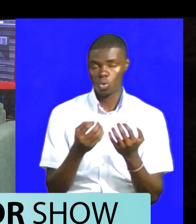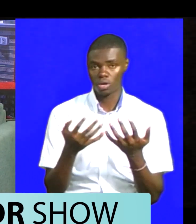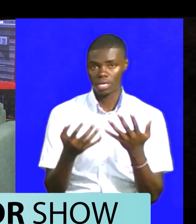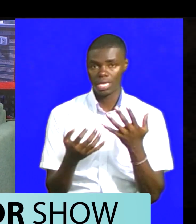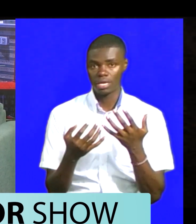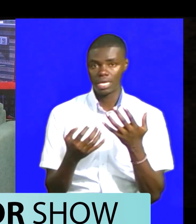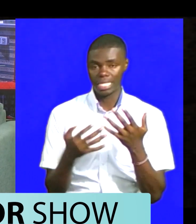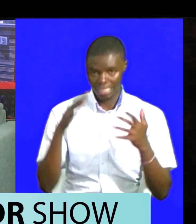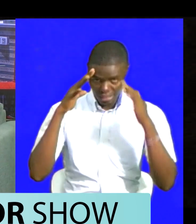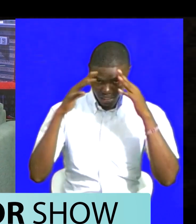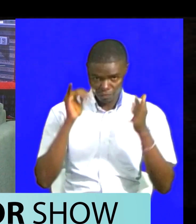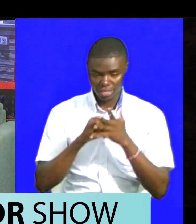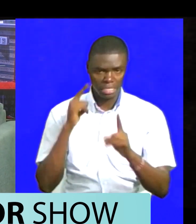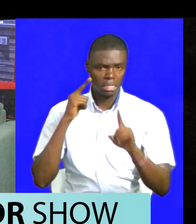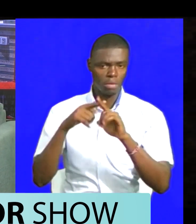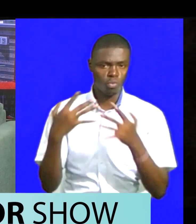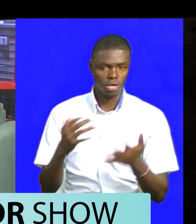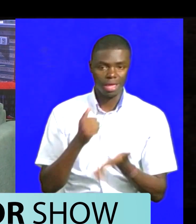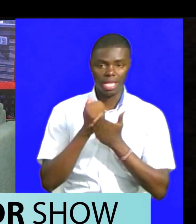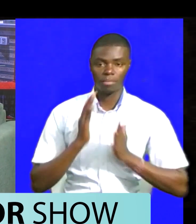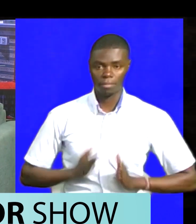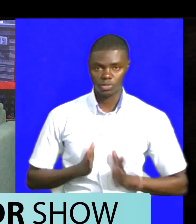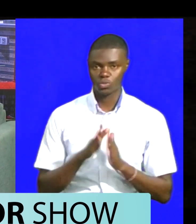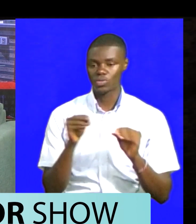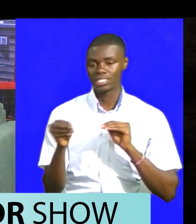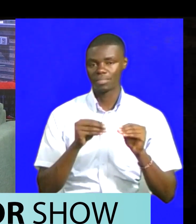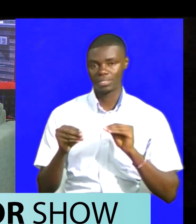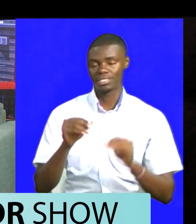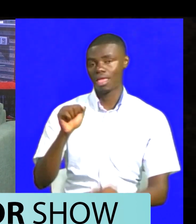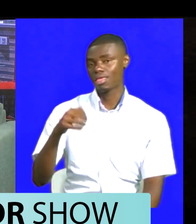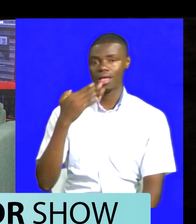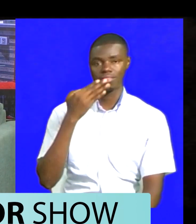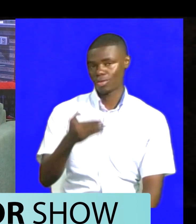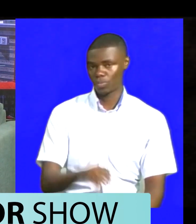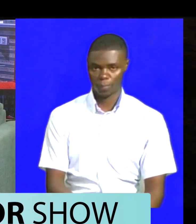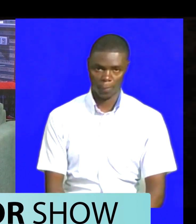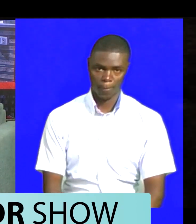aimed at supporting the persons with disability. Yeah, thank you.